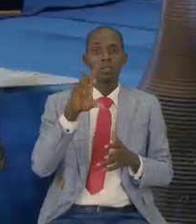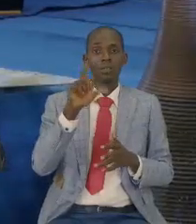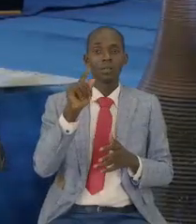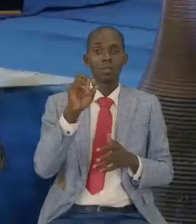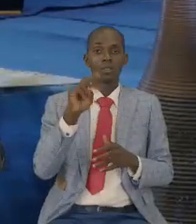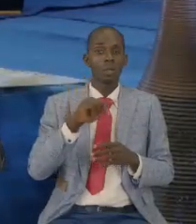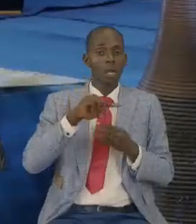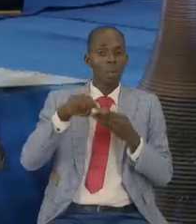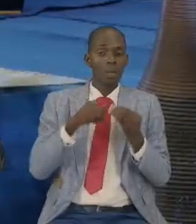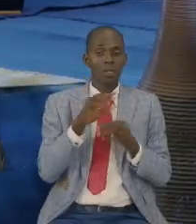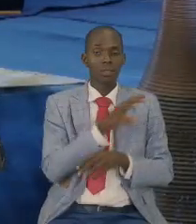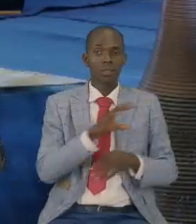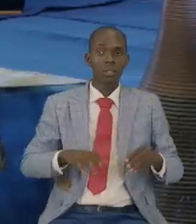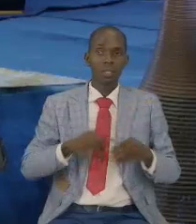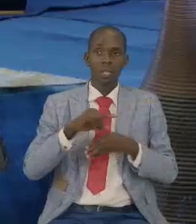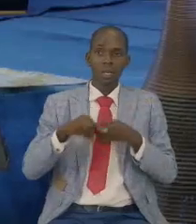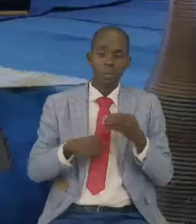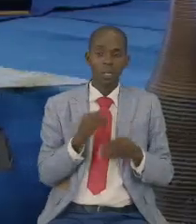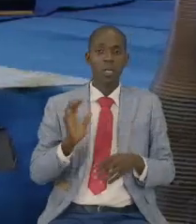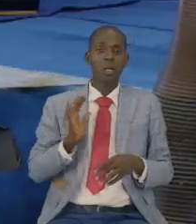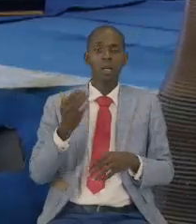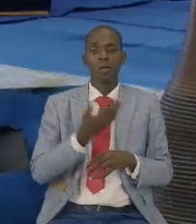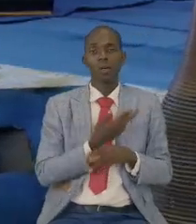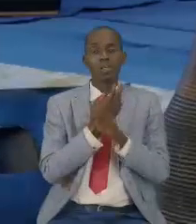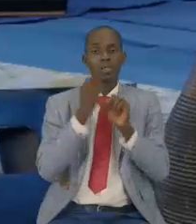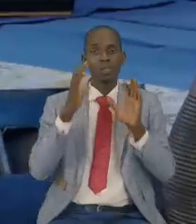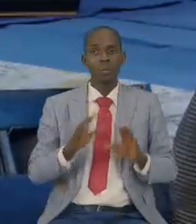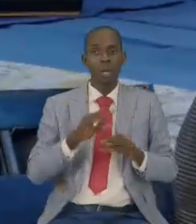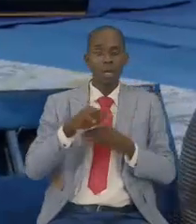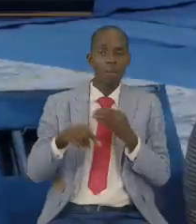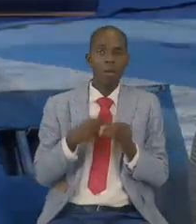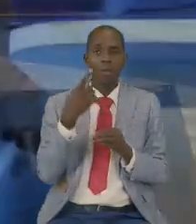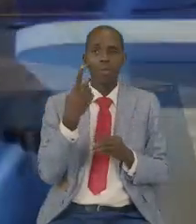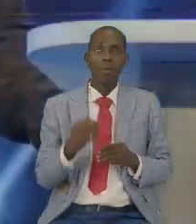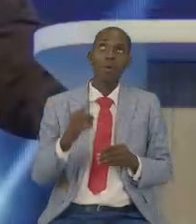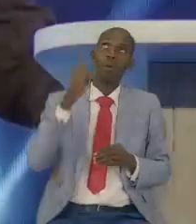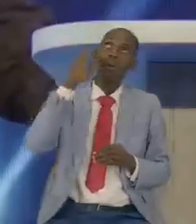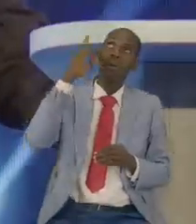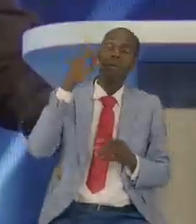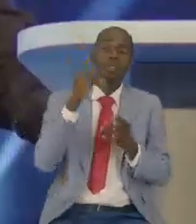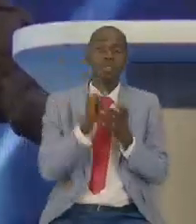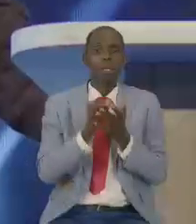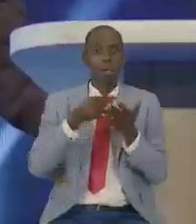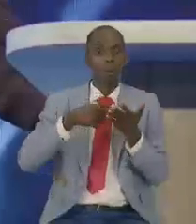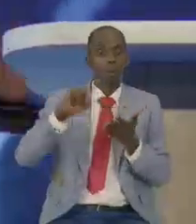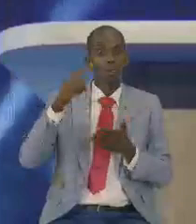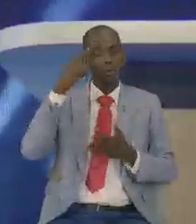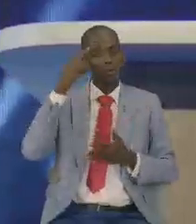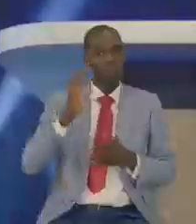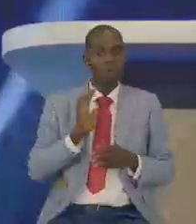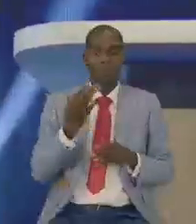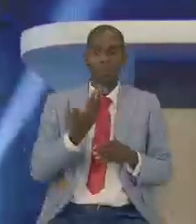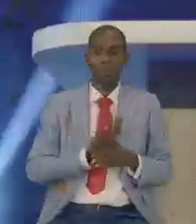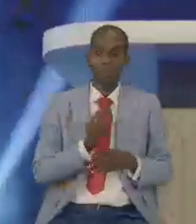Redeemer, about the one that paid for our eternal redemption, it will